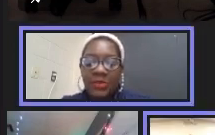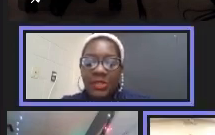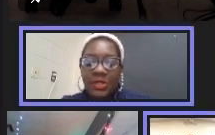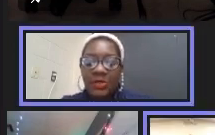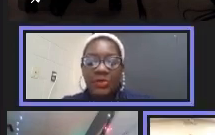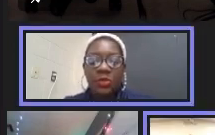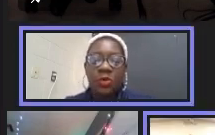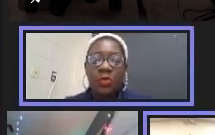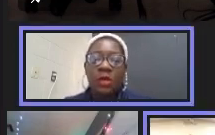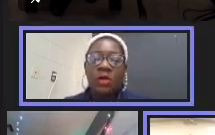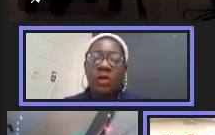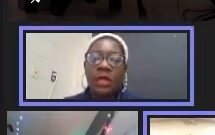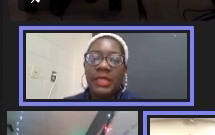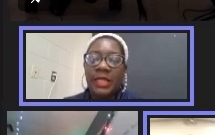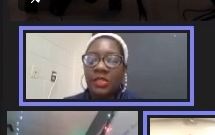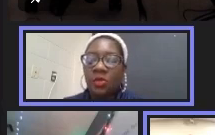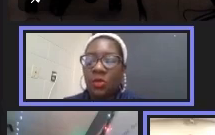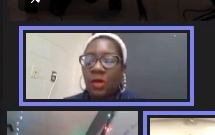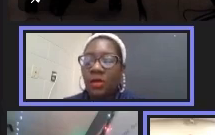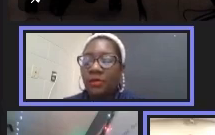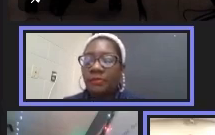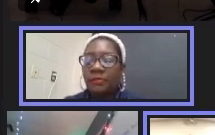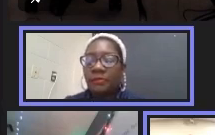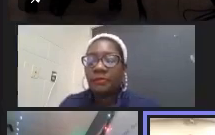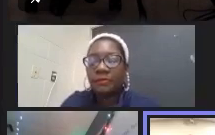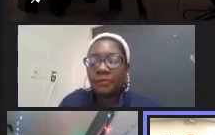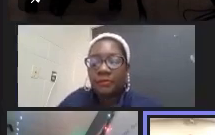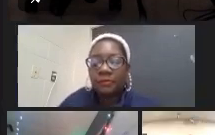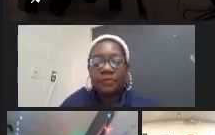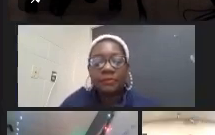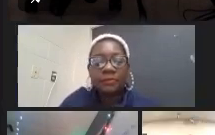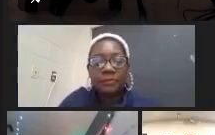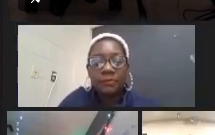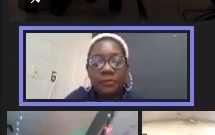which standards students scored well on and didn't score well on.